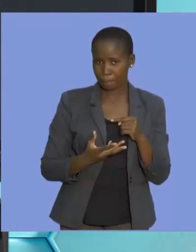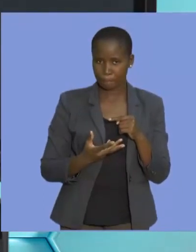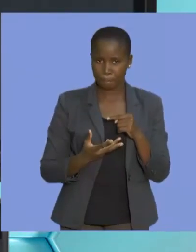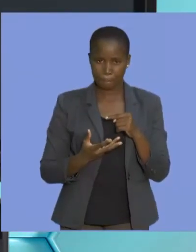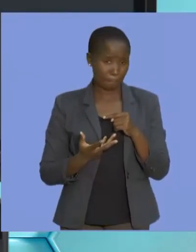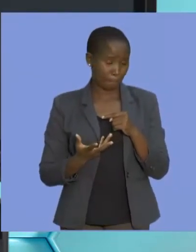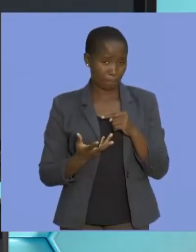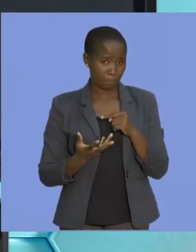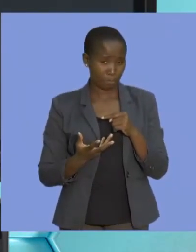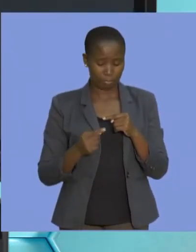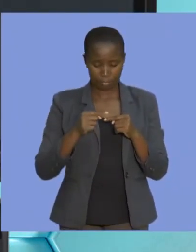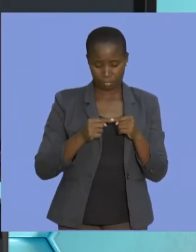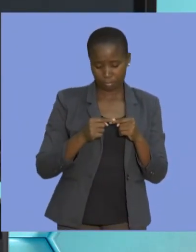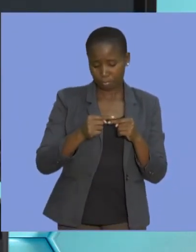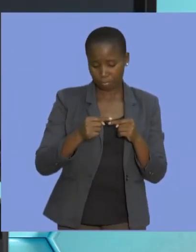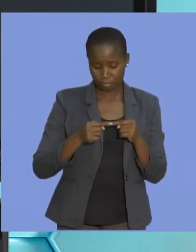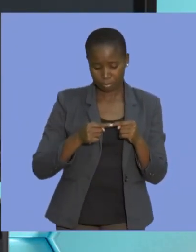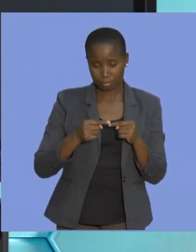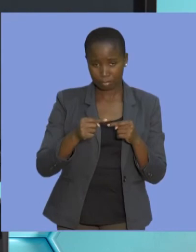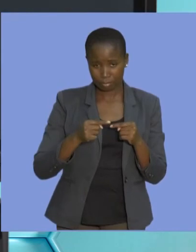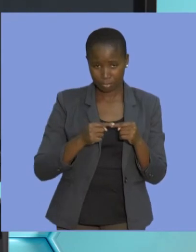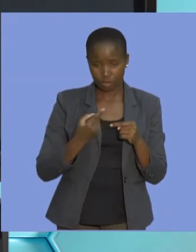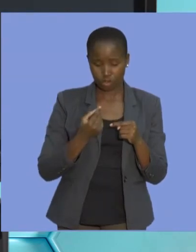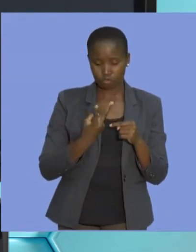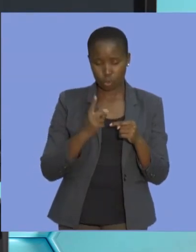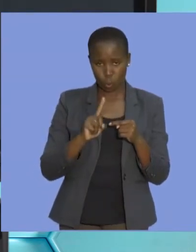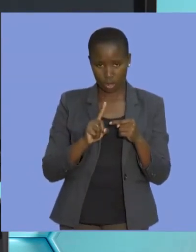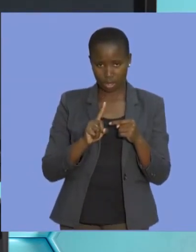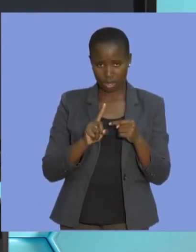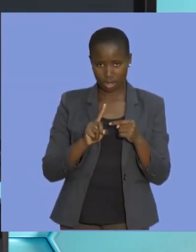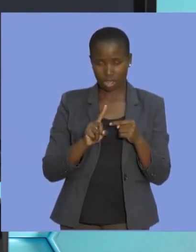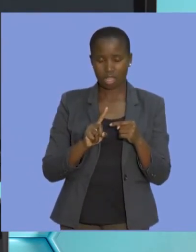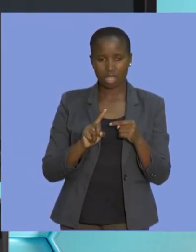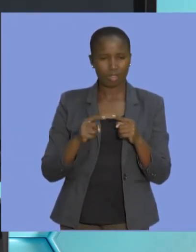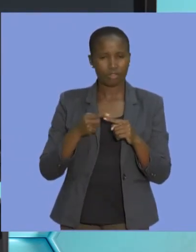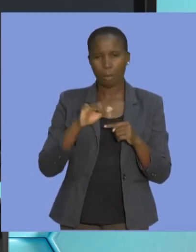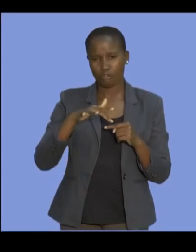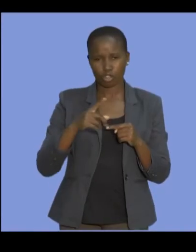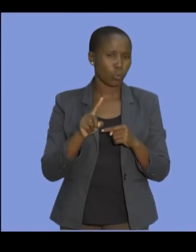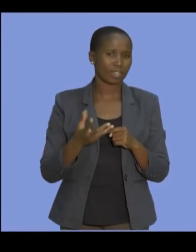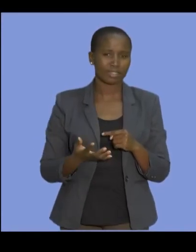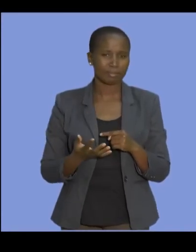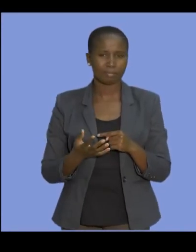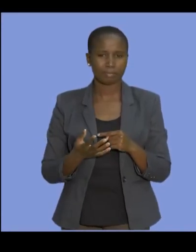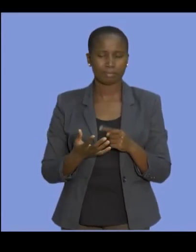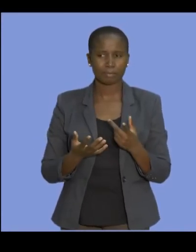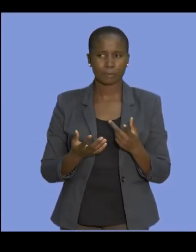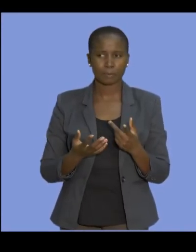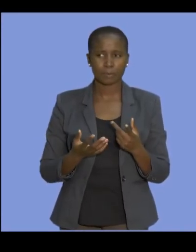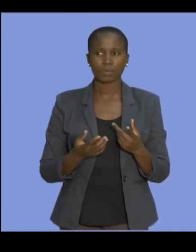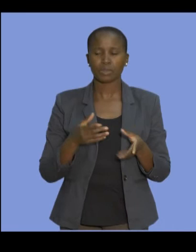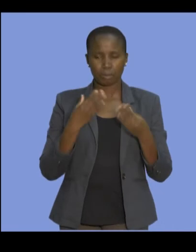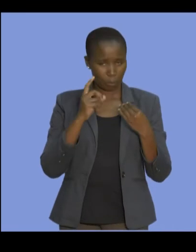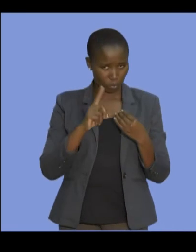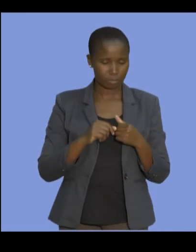The distance between that 21 degrees Celsius from the average. That will give us what?